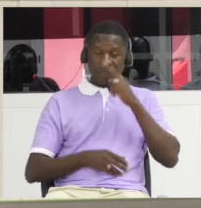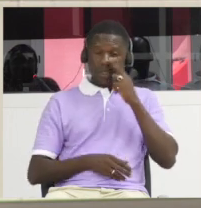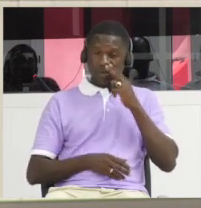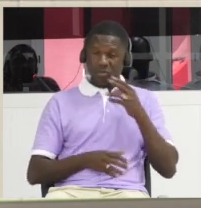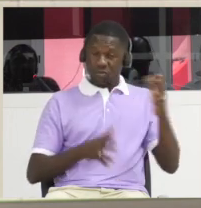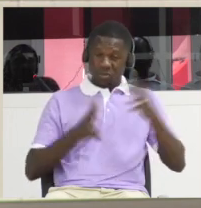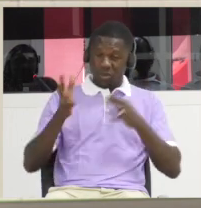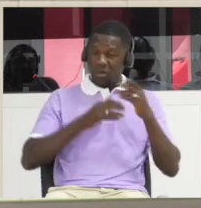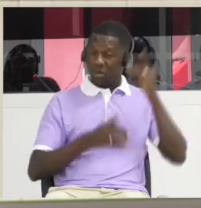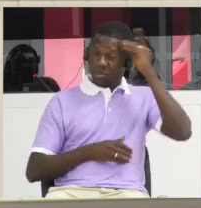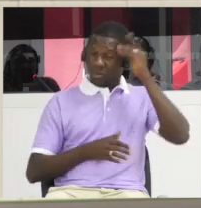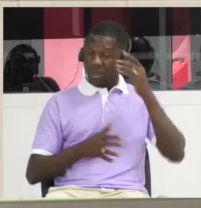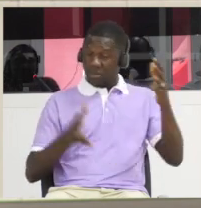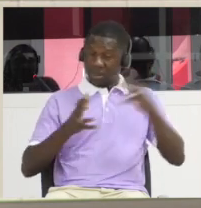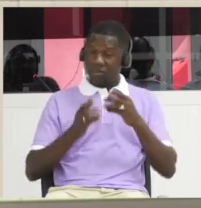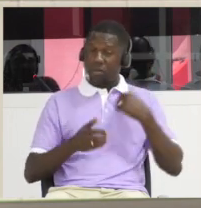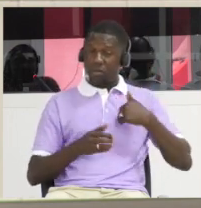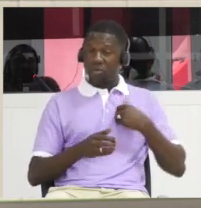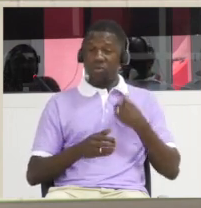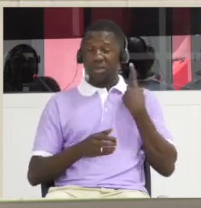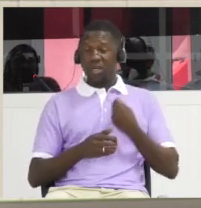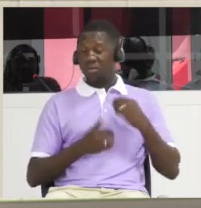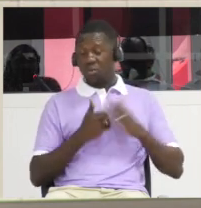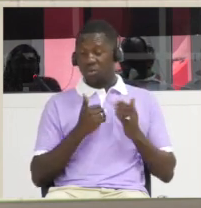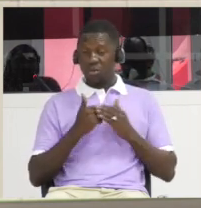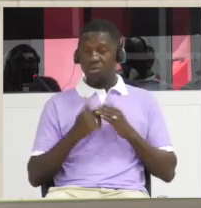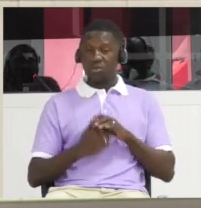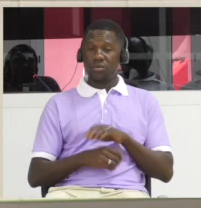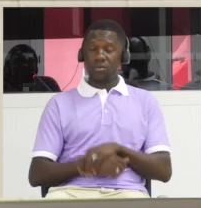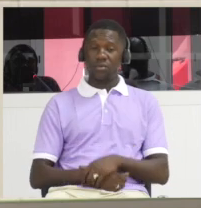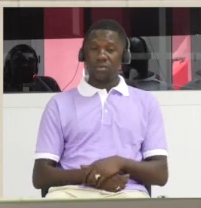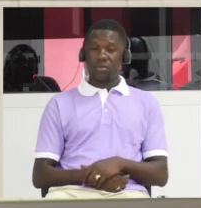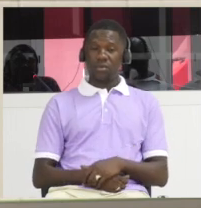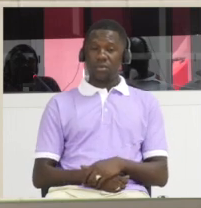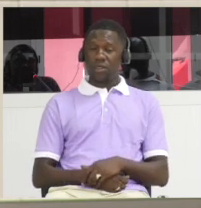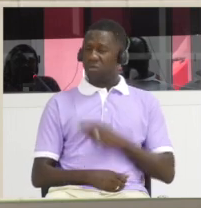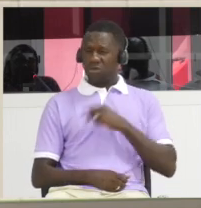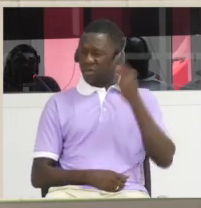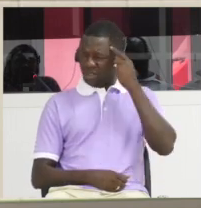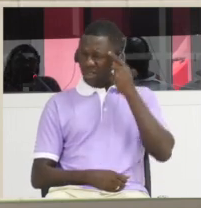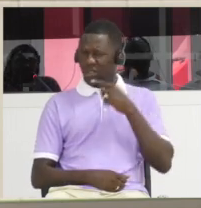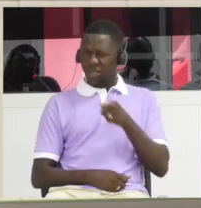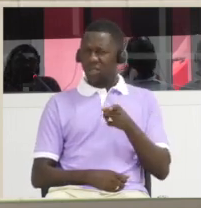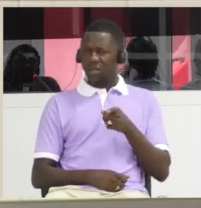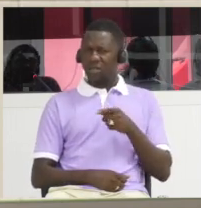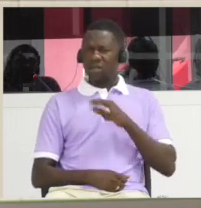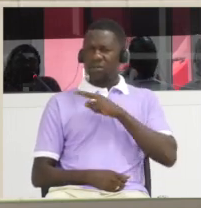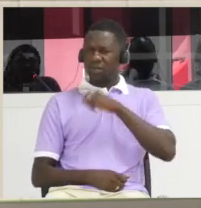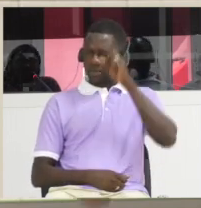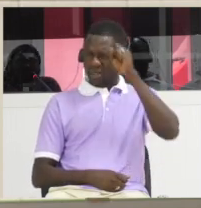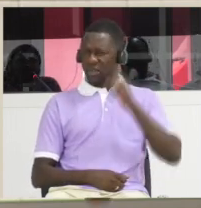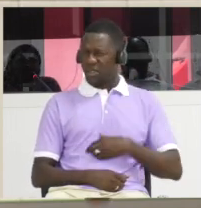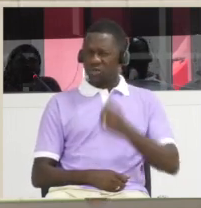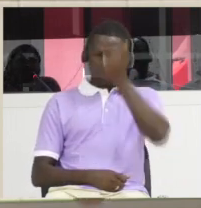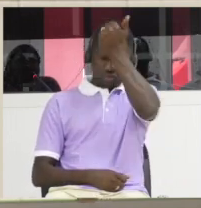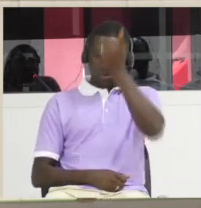So I don't think he would be that, excuse my word, stupid to get the army to organize a coup,